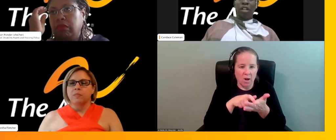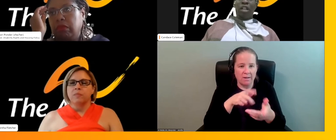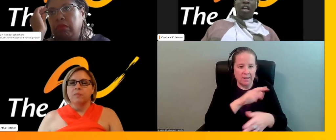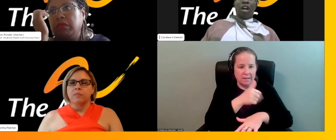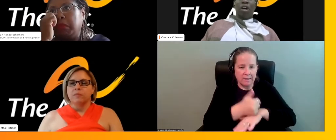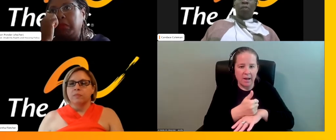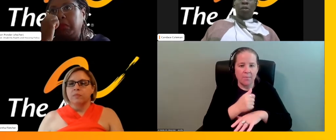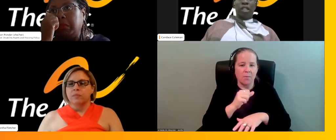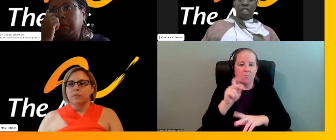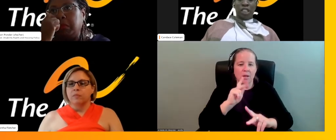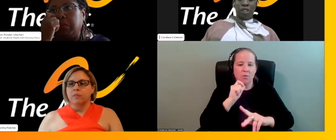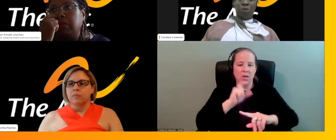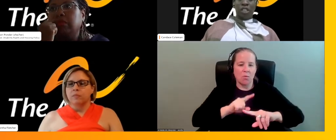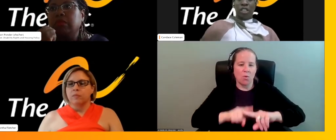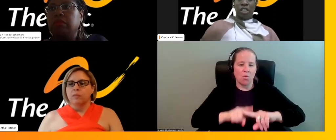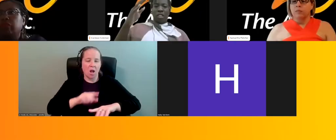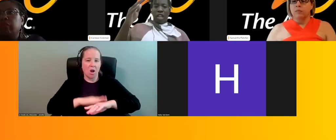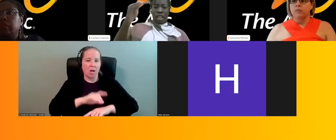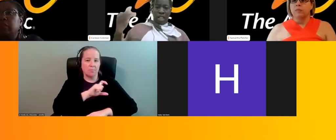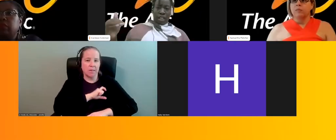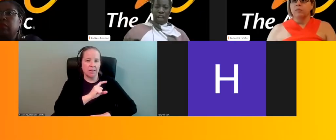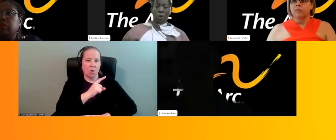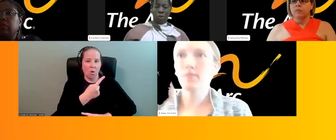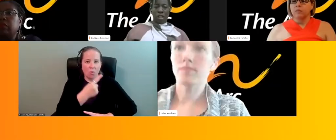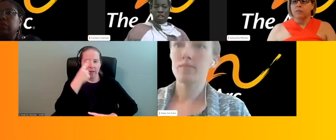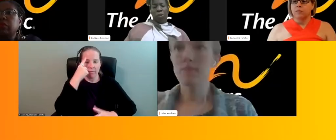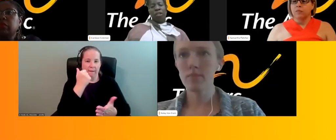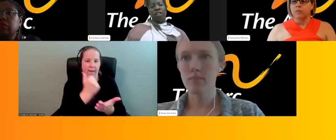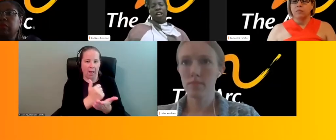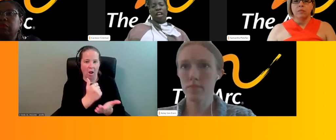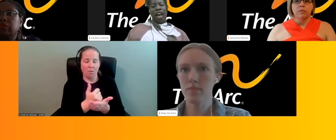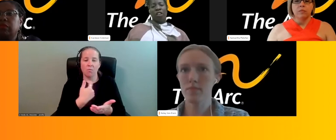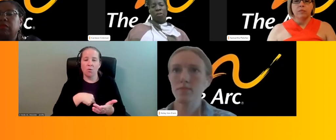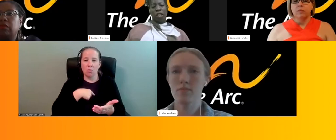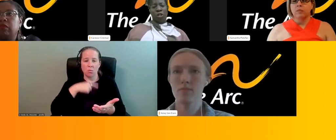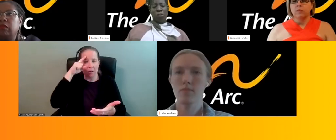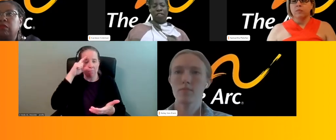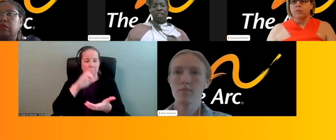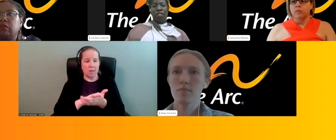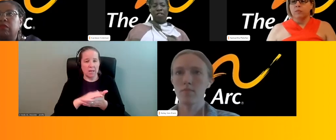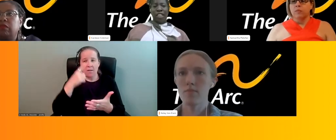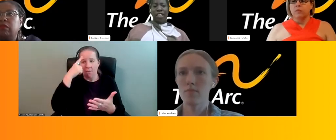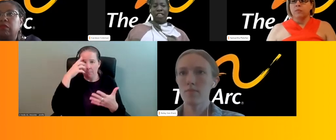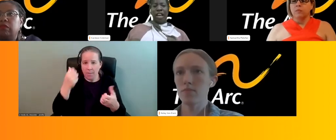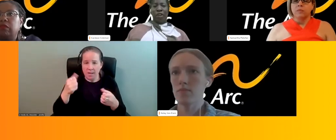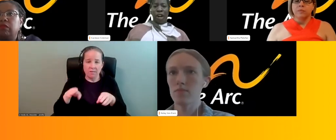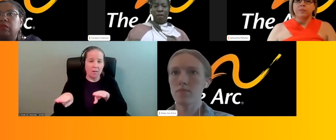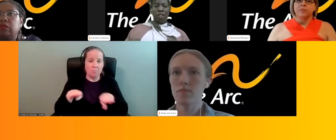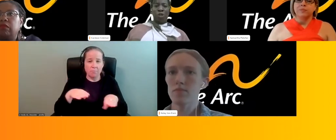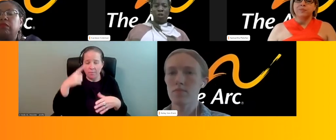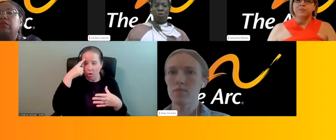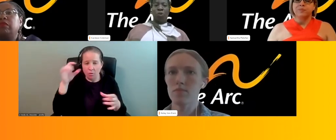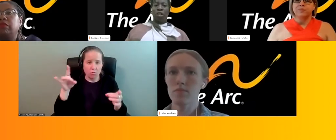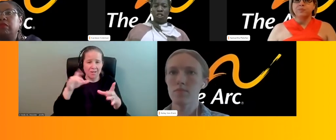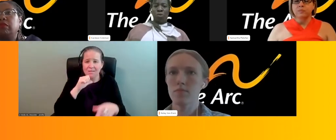on the police in order to get help. We believe that having a mental or behavioral health crisis is not a crime,